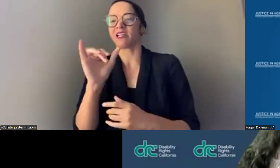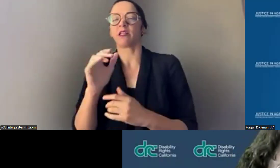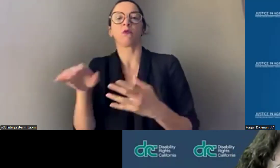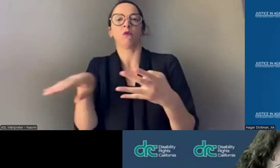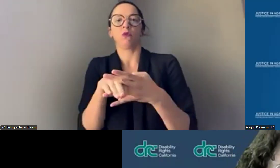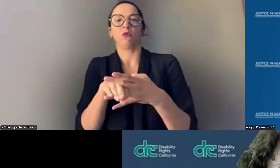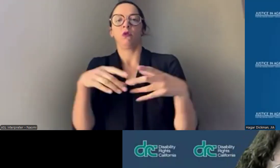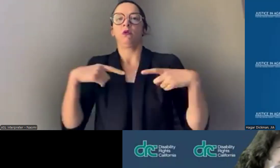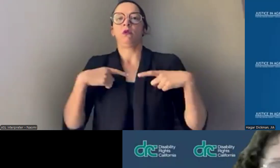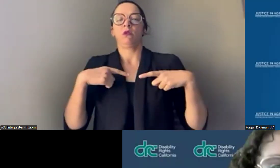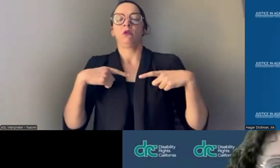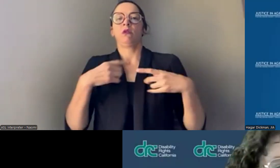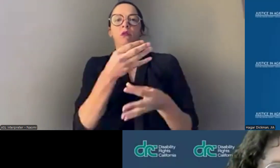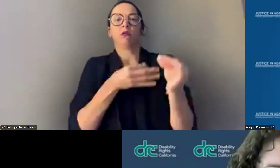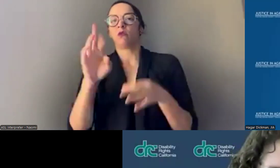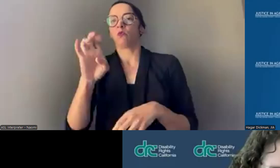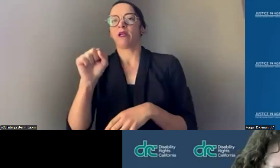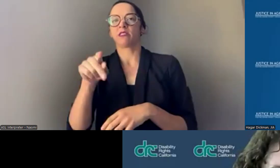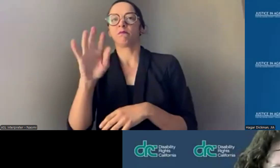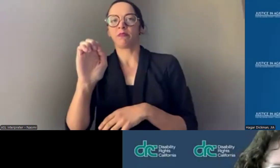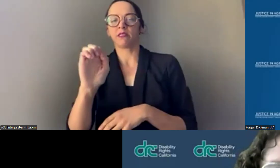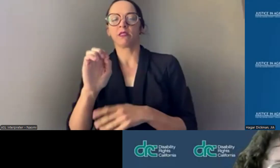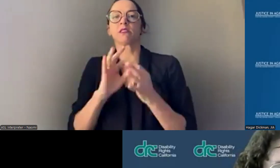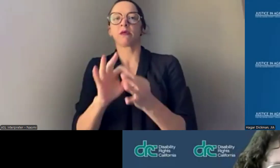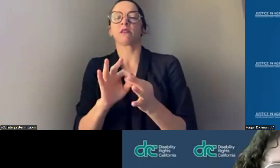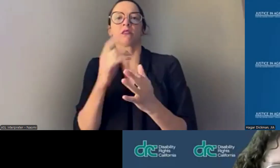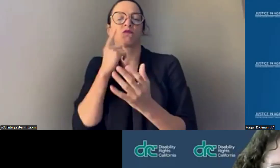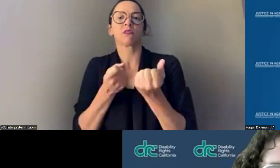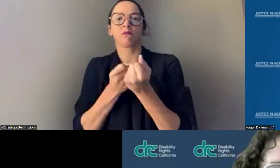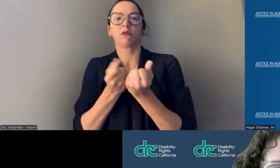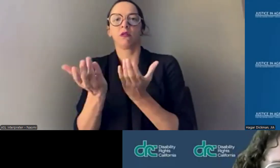living services. Is an example that comes to mind. So